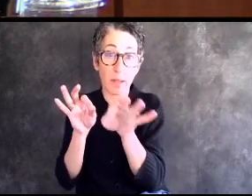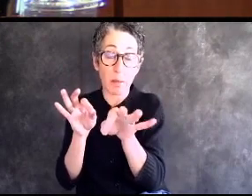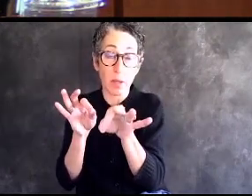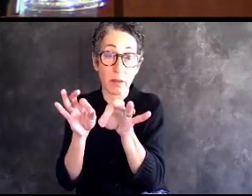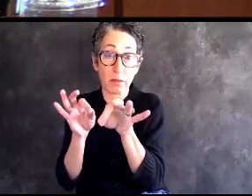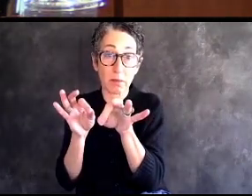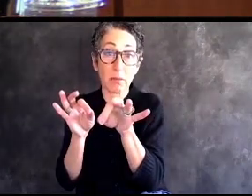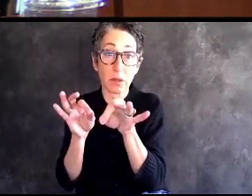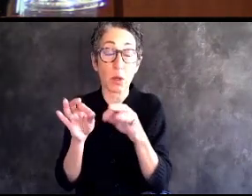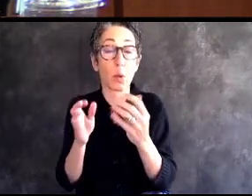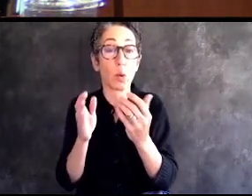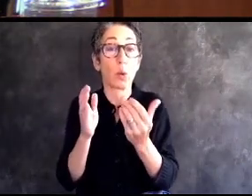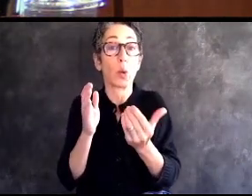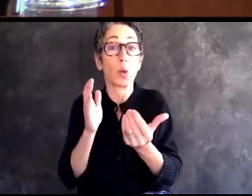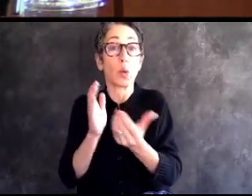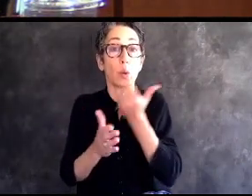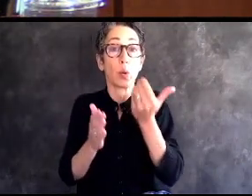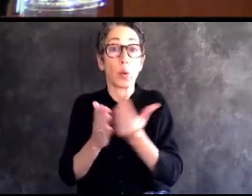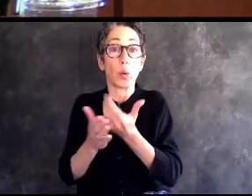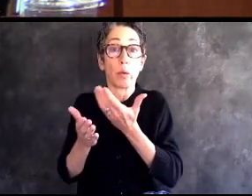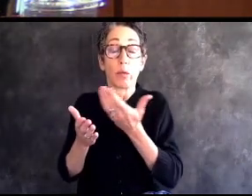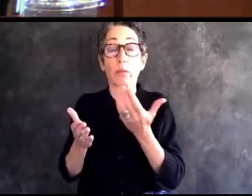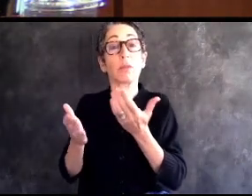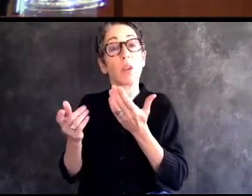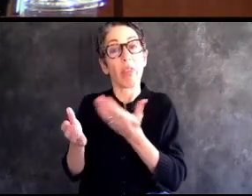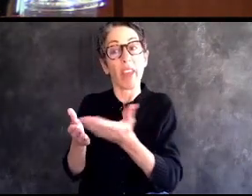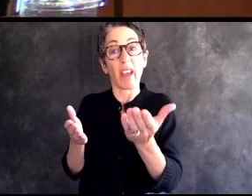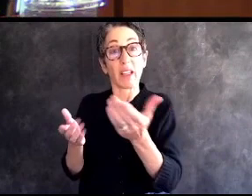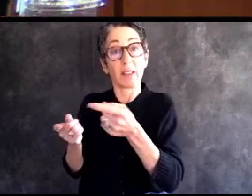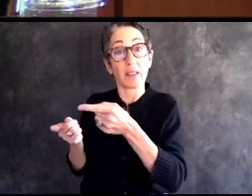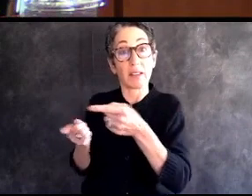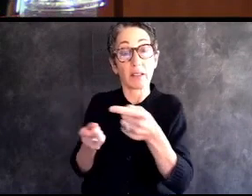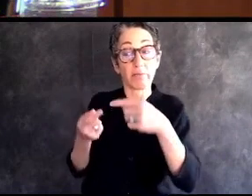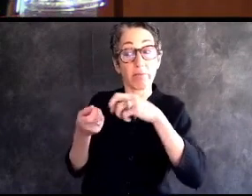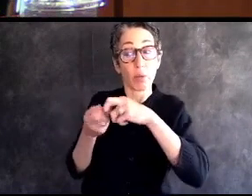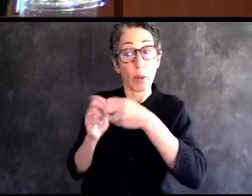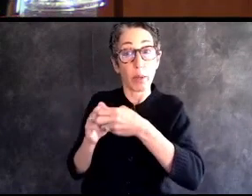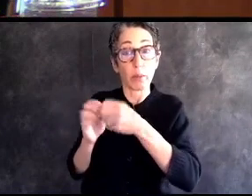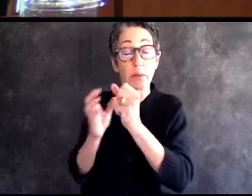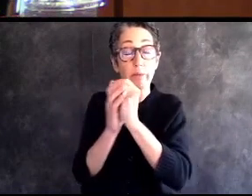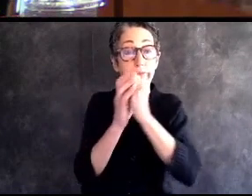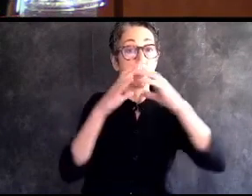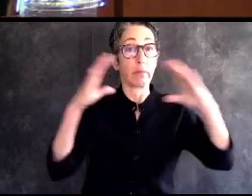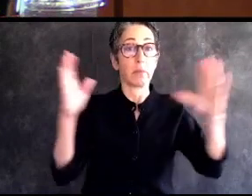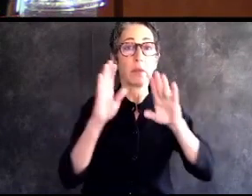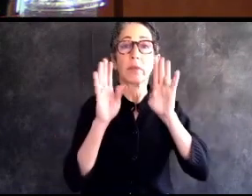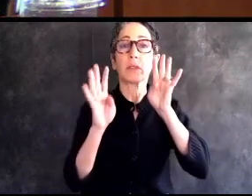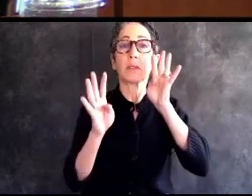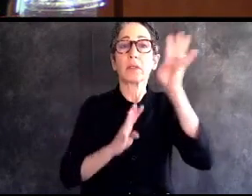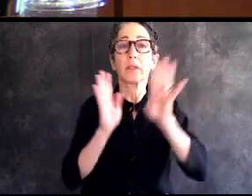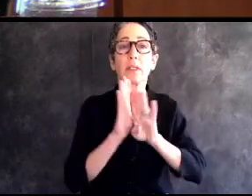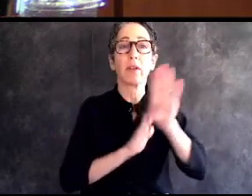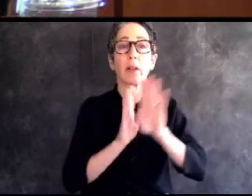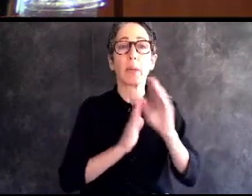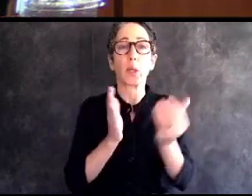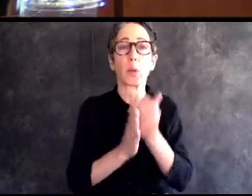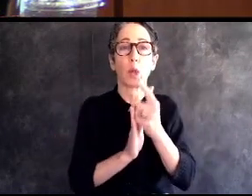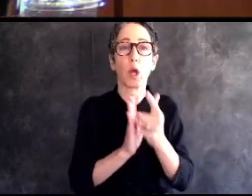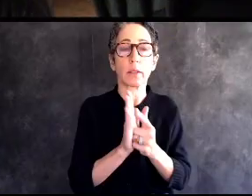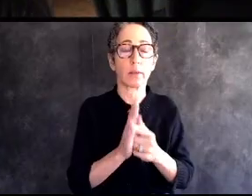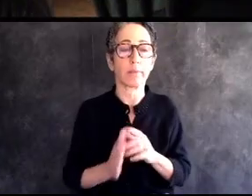based on the rough consensus of the people, like in real time. We can afford to do this like every other week. Are these kinds